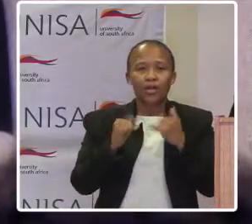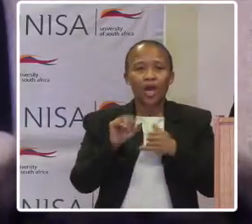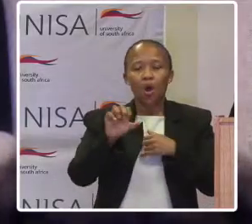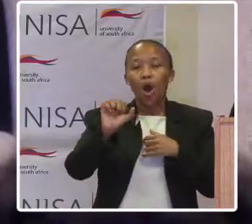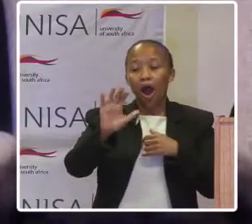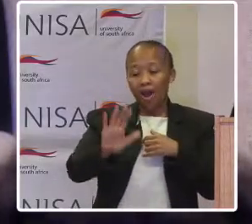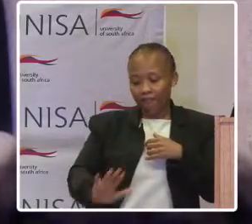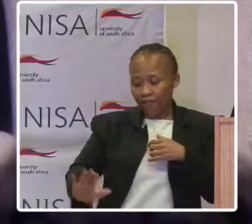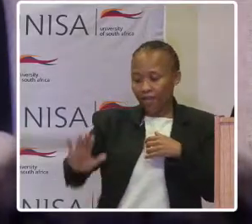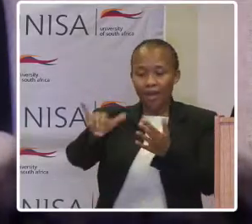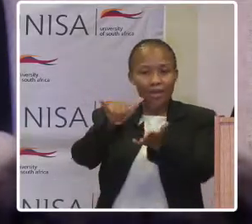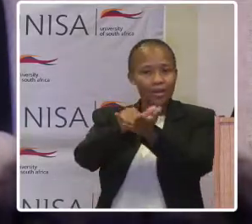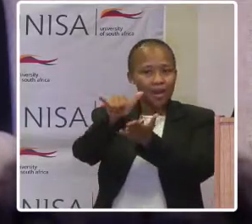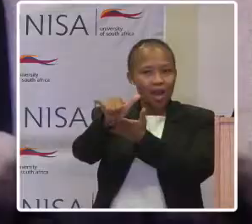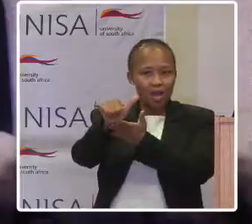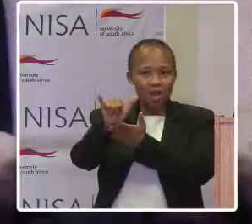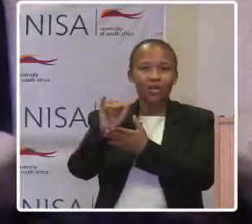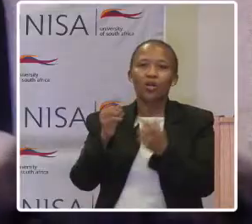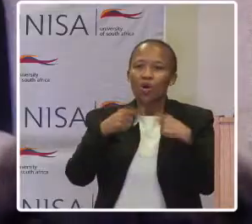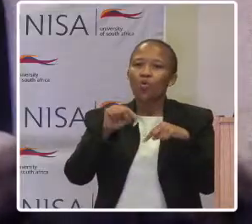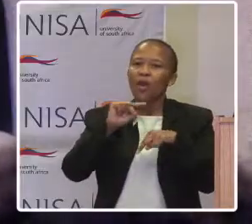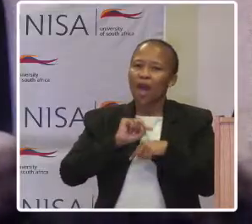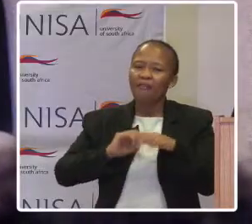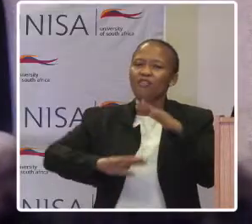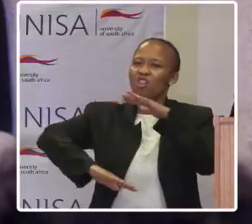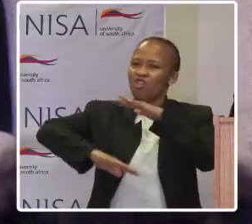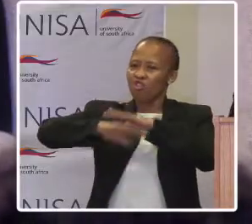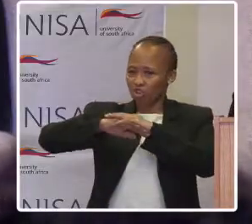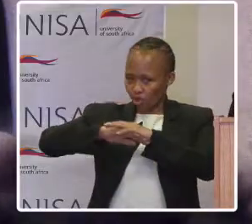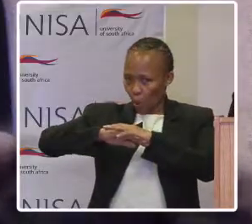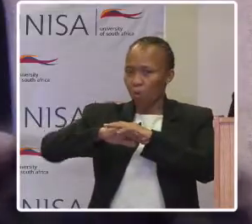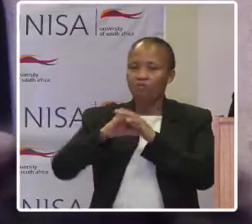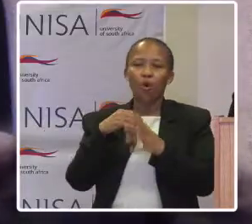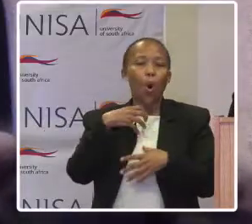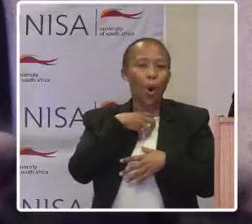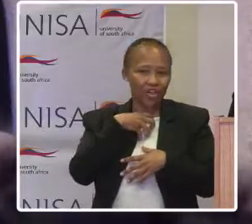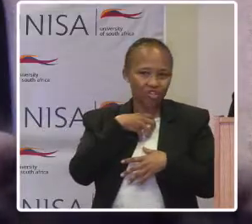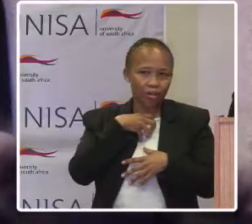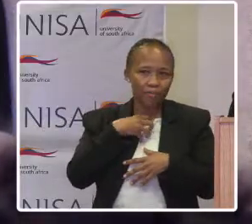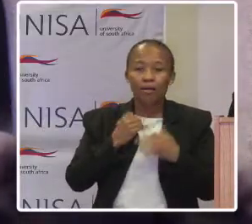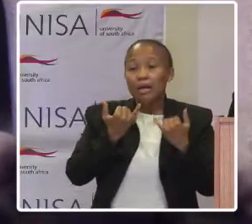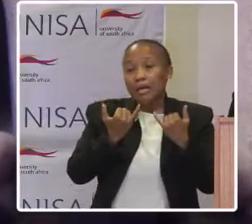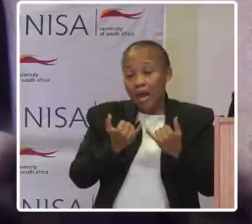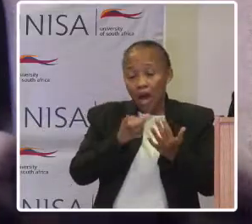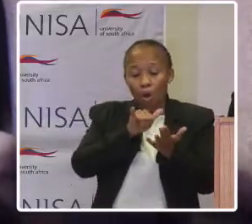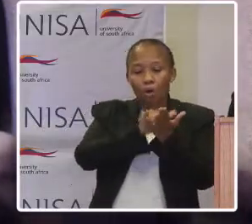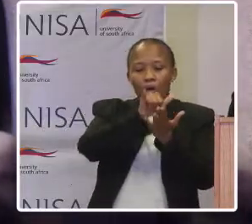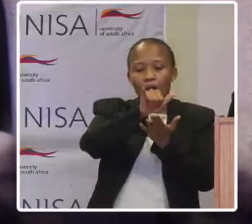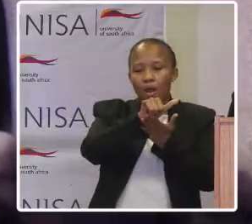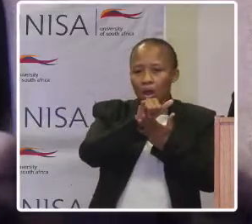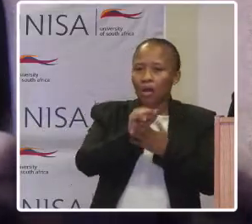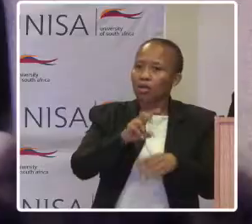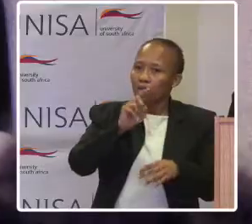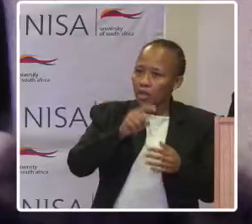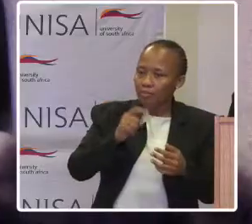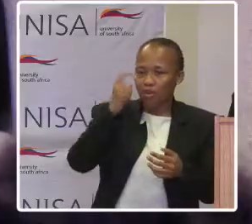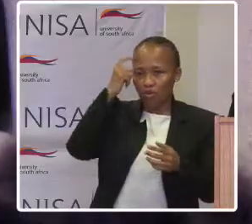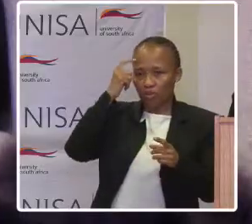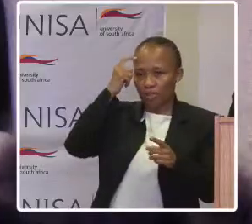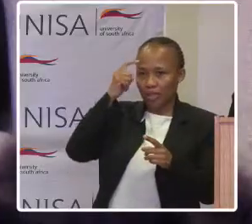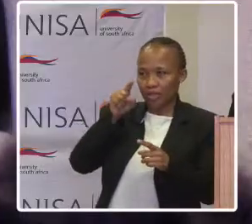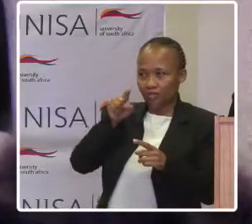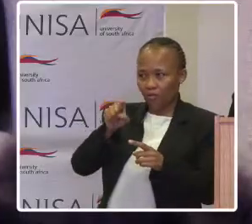because there's a threshold in terms of ownership that needs to be met for an airline to be considered a designated airline in terms